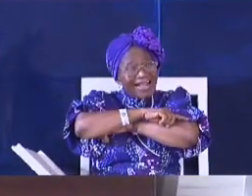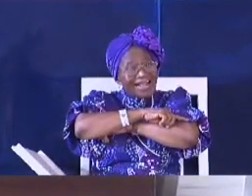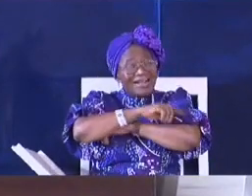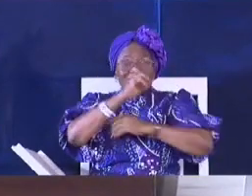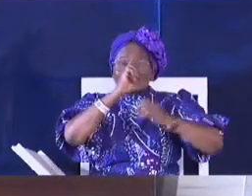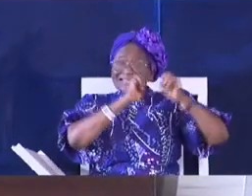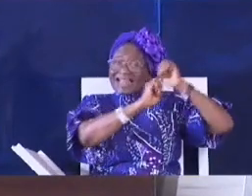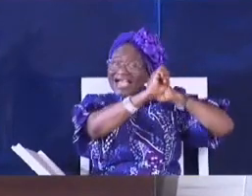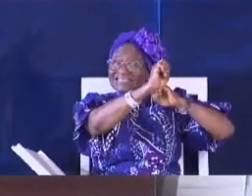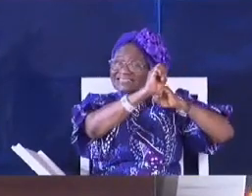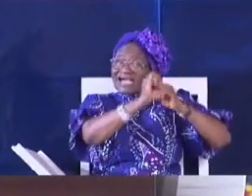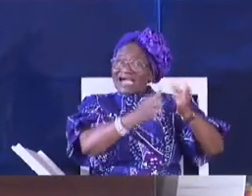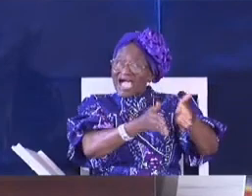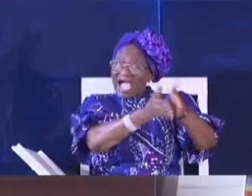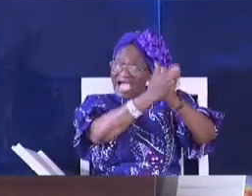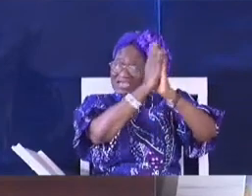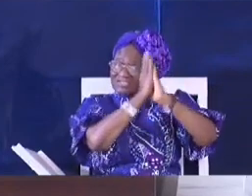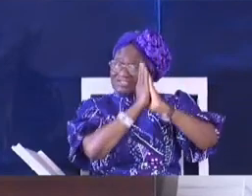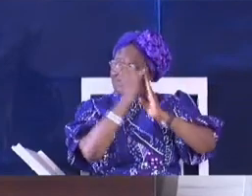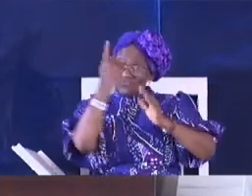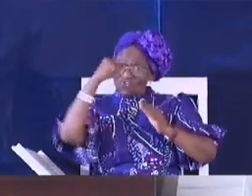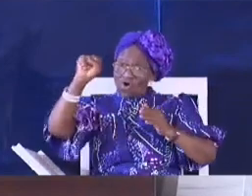Elisha asked for something.